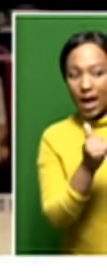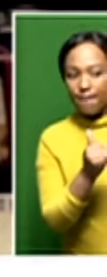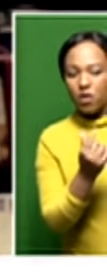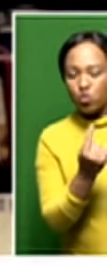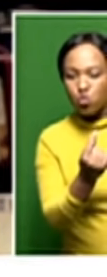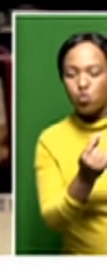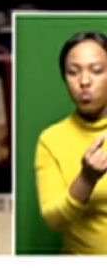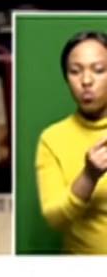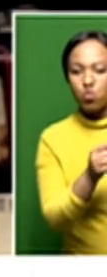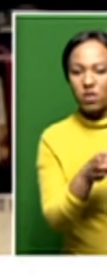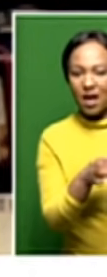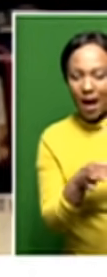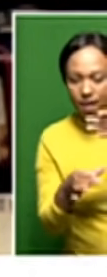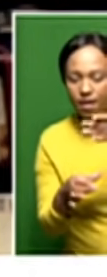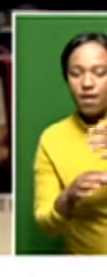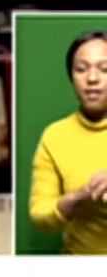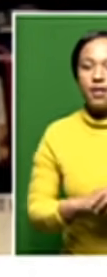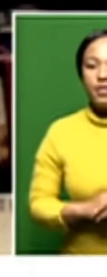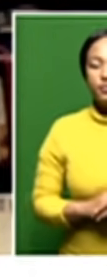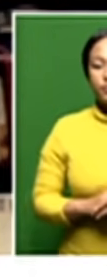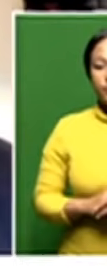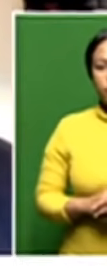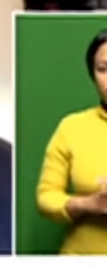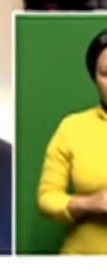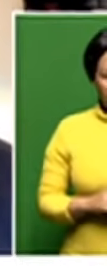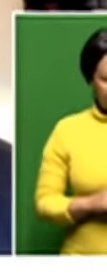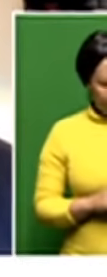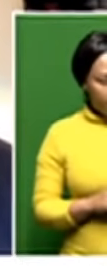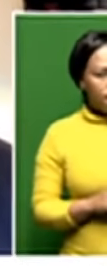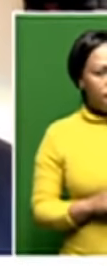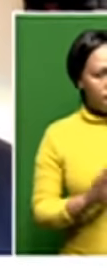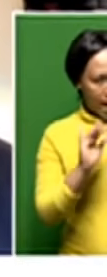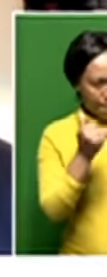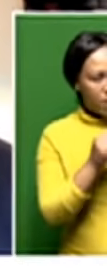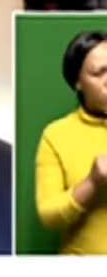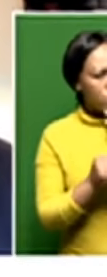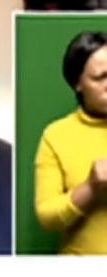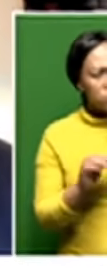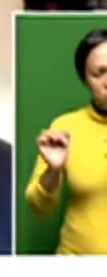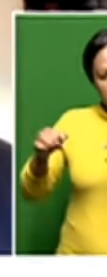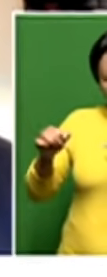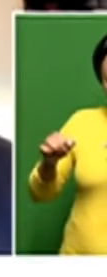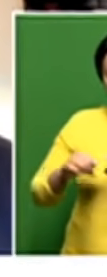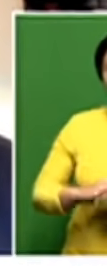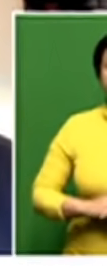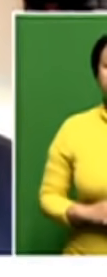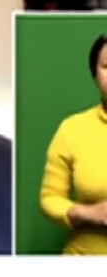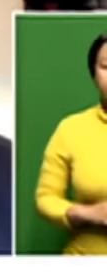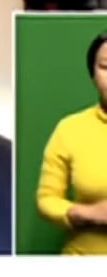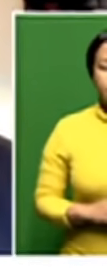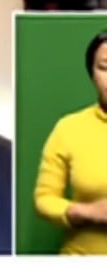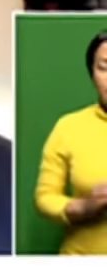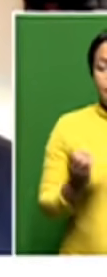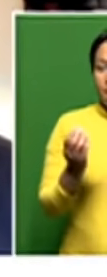the products, of the can. So you still do use them. There's a lot of question marks now, and